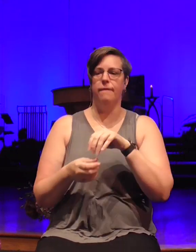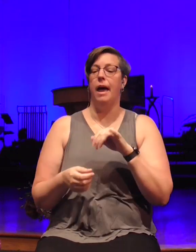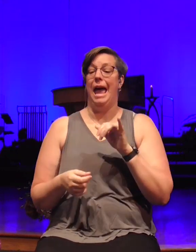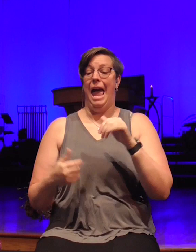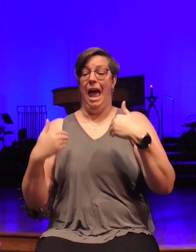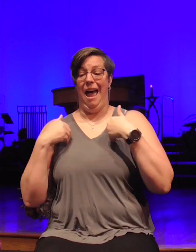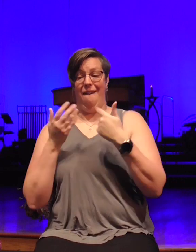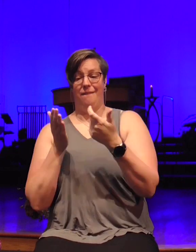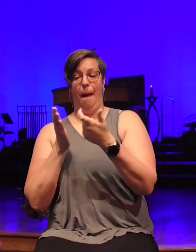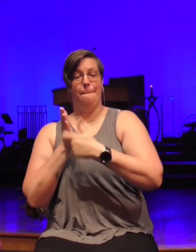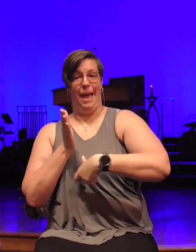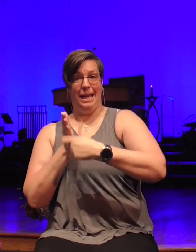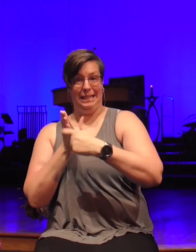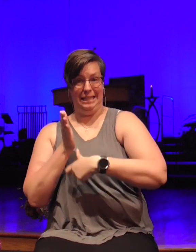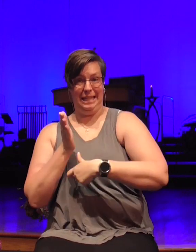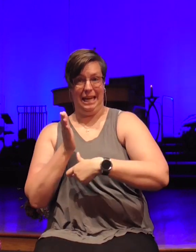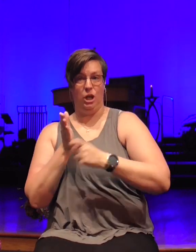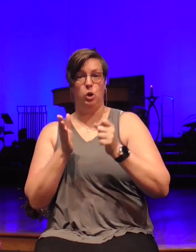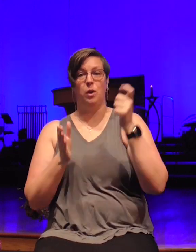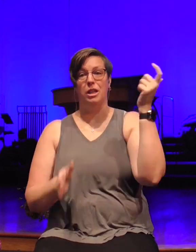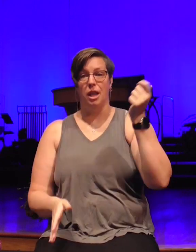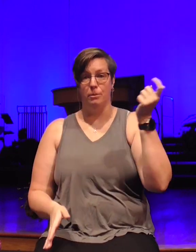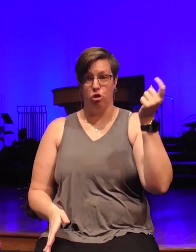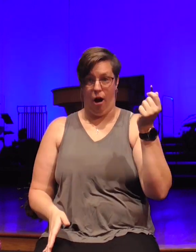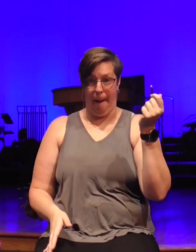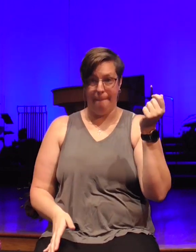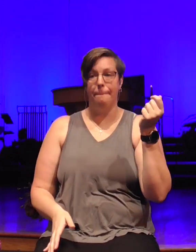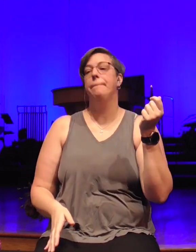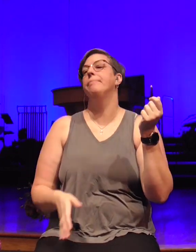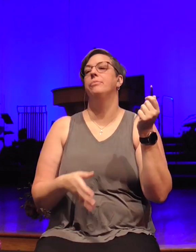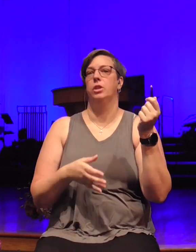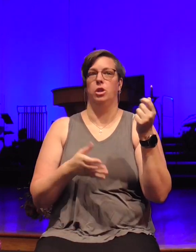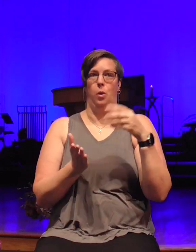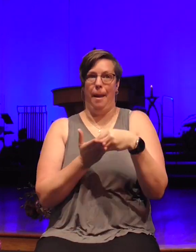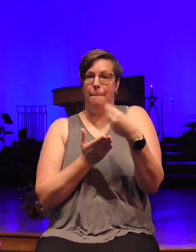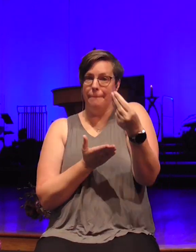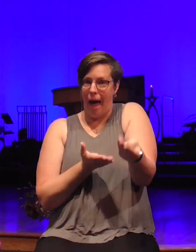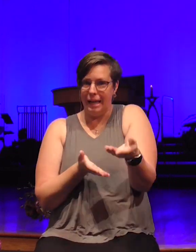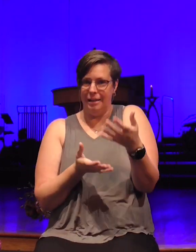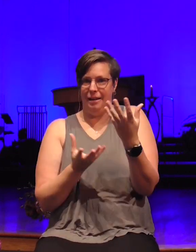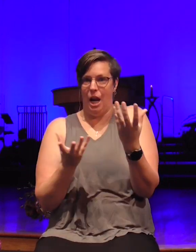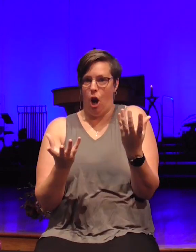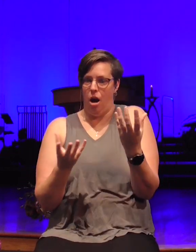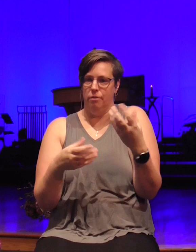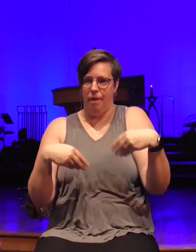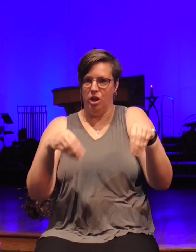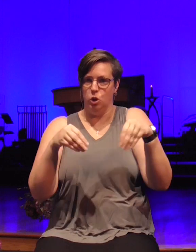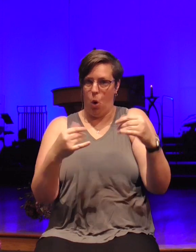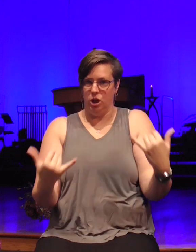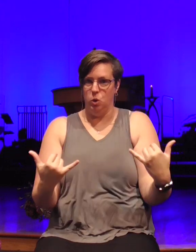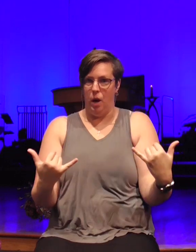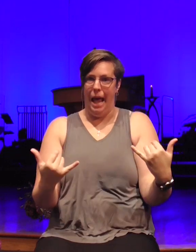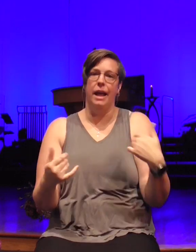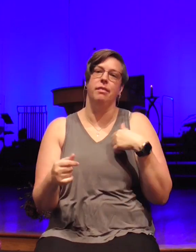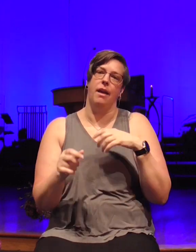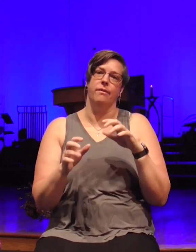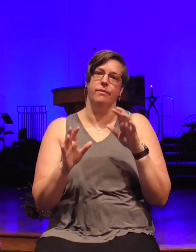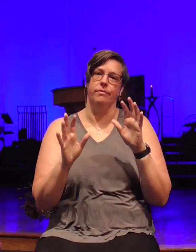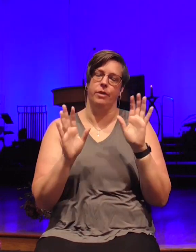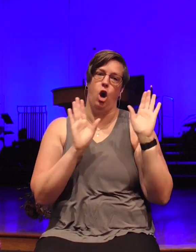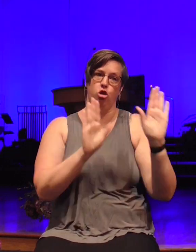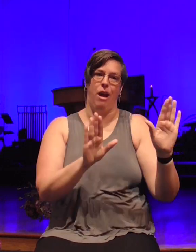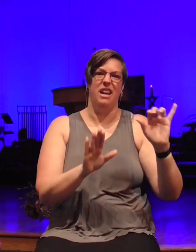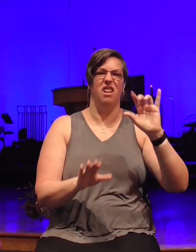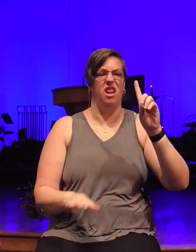denominational magazine that you can subscribe to. You can get in our store today. They have some copies left. Great articles. On the front this month is